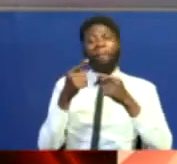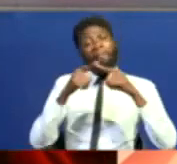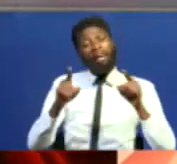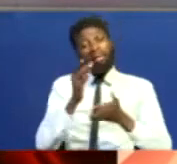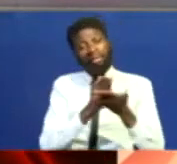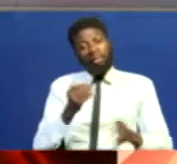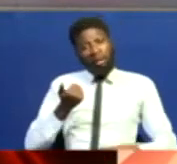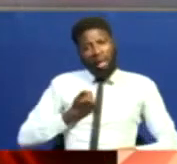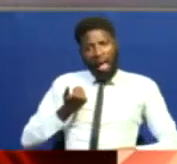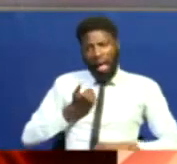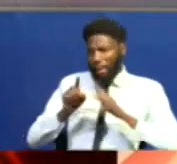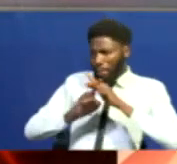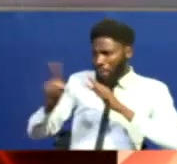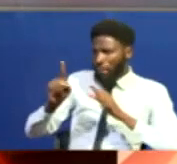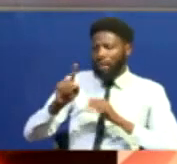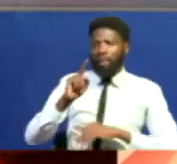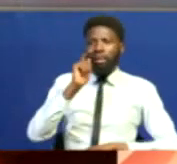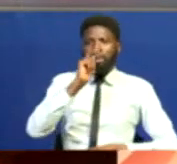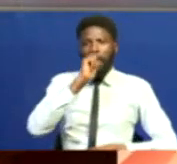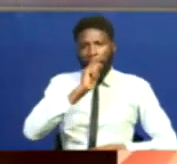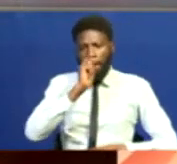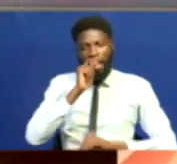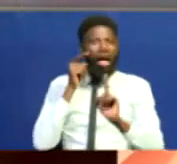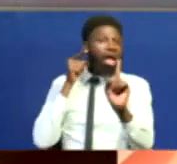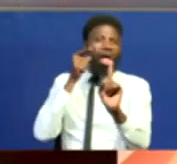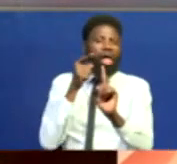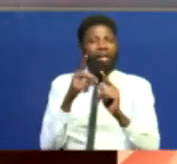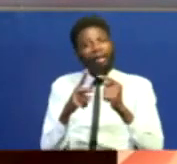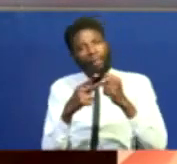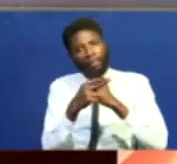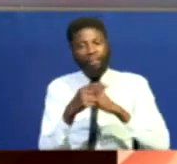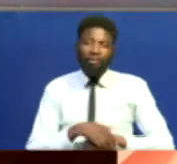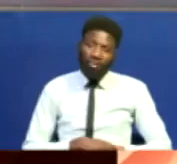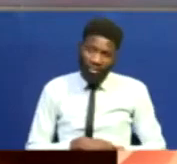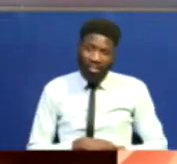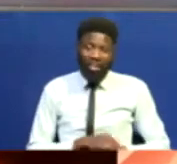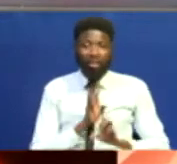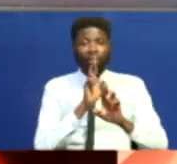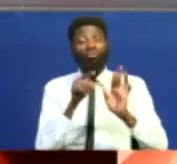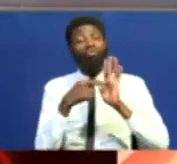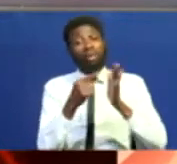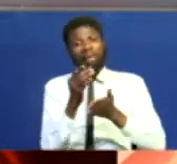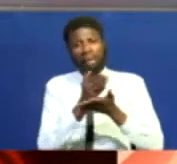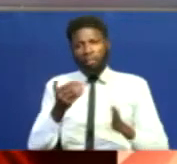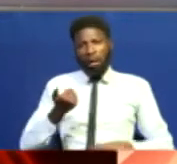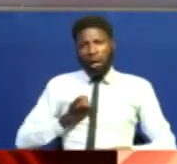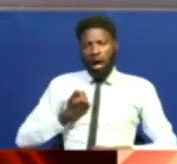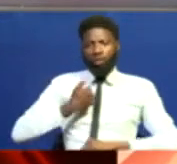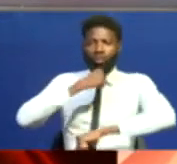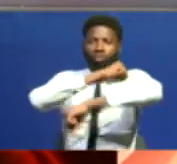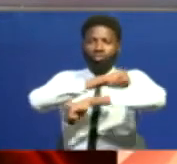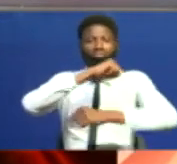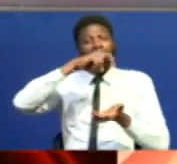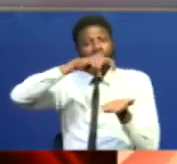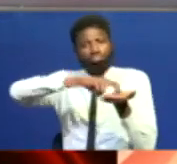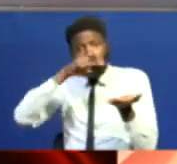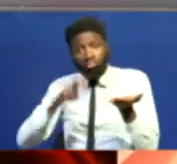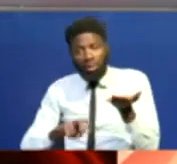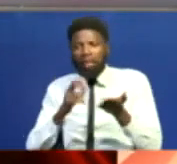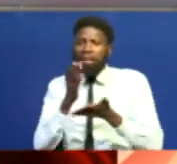cut. The Outlawed Act has seen girls drop out of school, while others are married off at an early age, affecting the quality of their